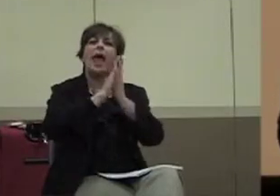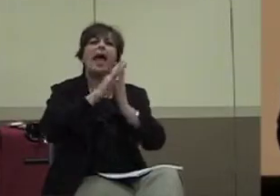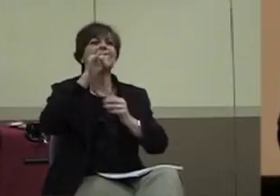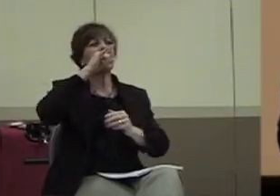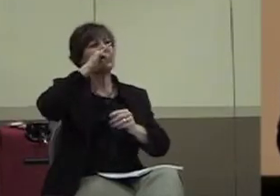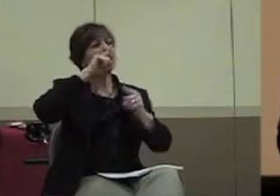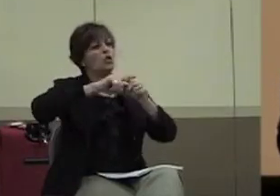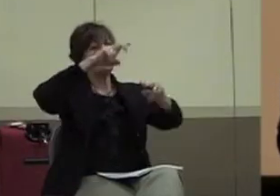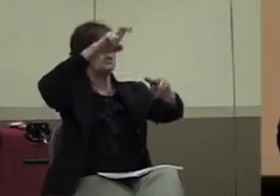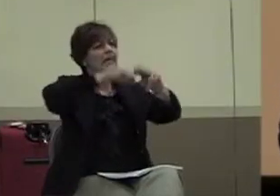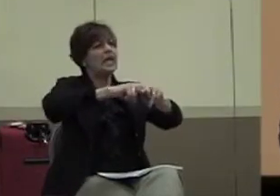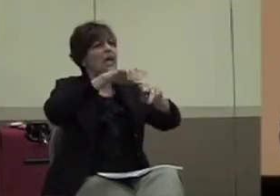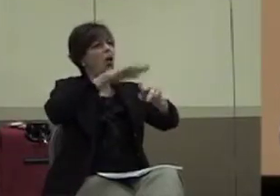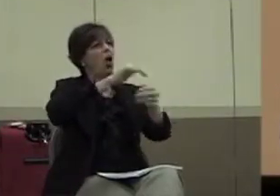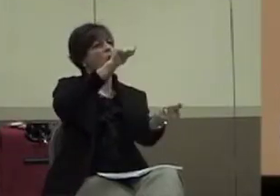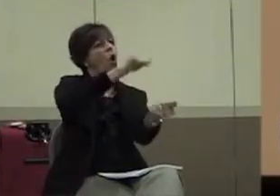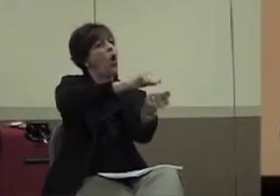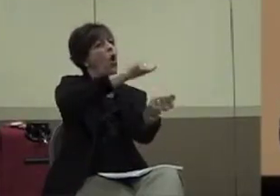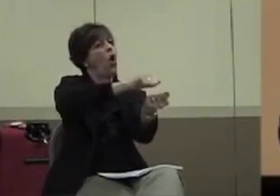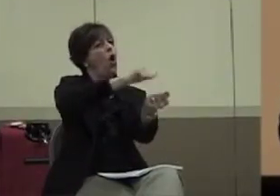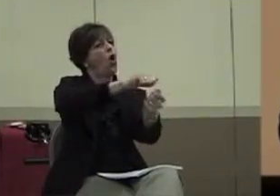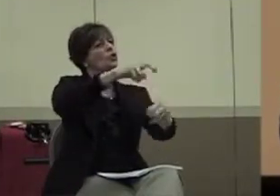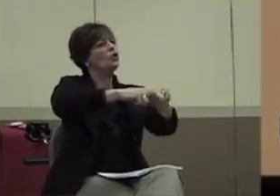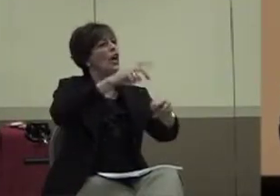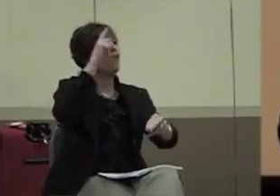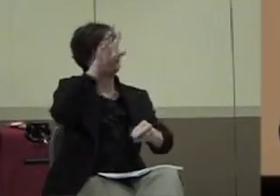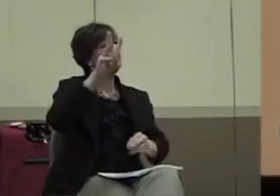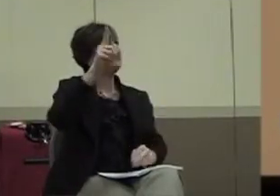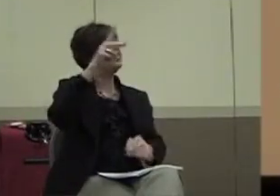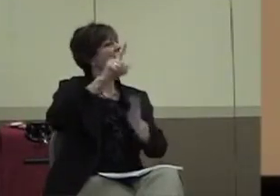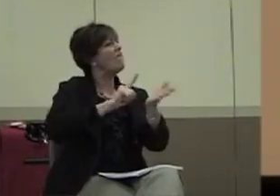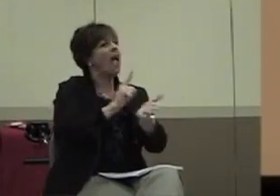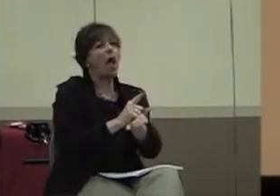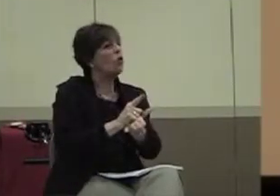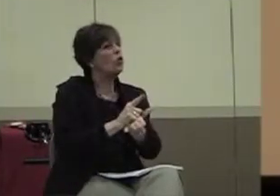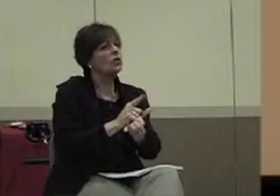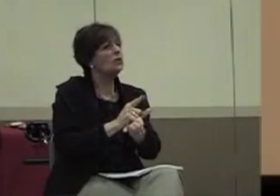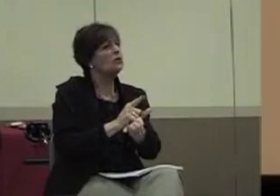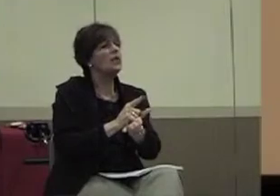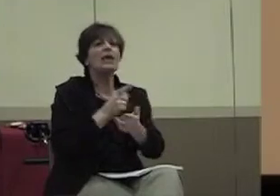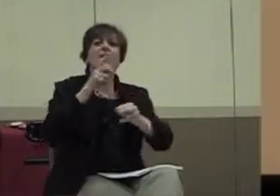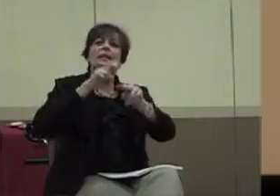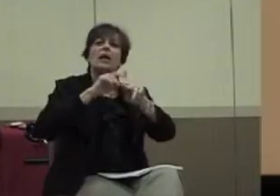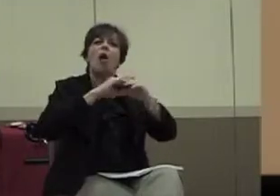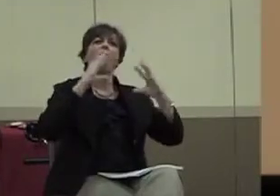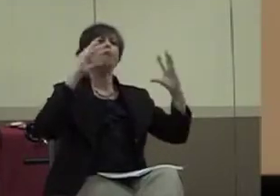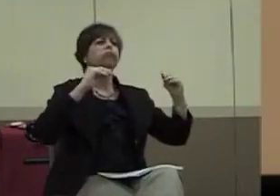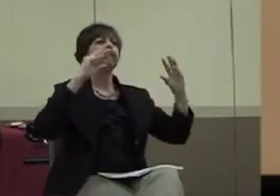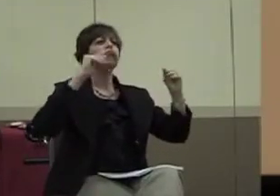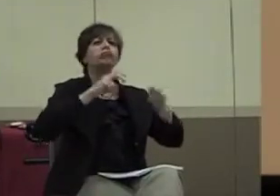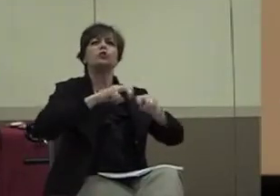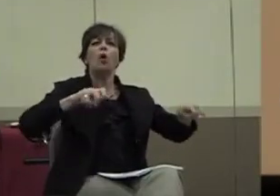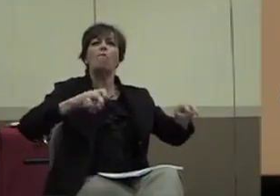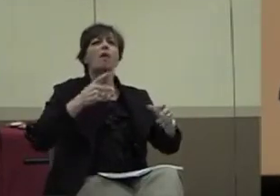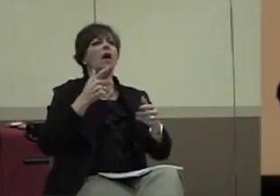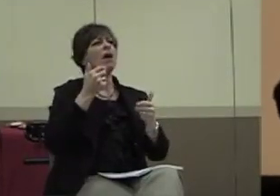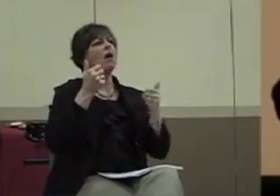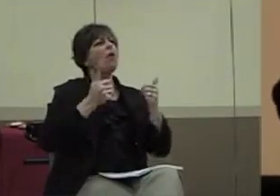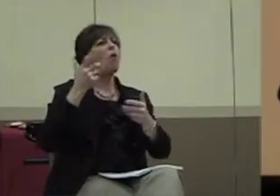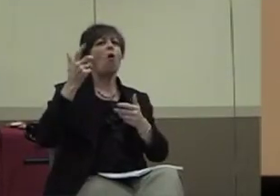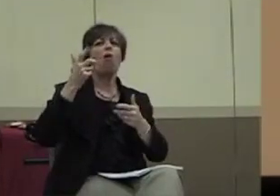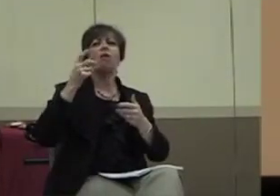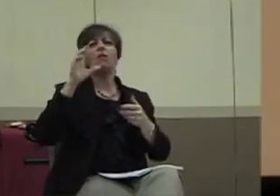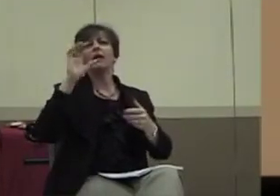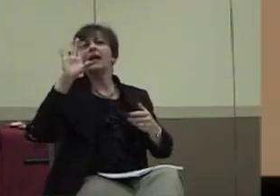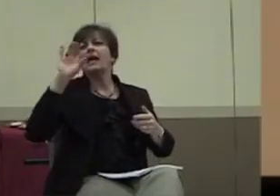hardwood or plastic chair for 7.5 hours. They don't. They sit on a really nice, cushy sofa or divan or